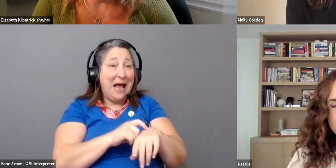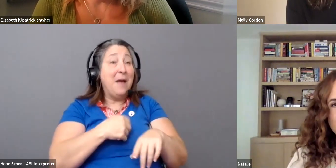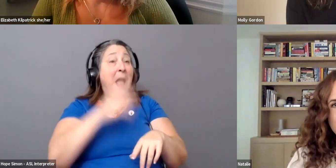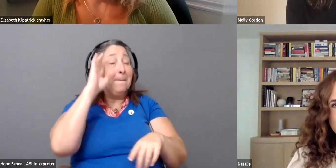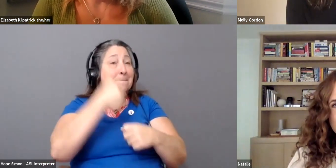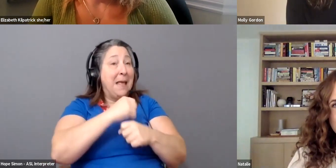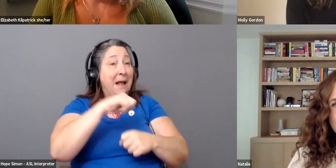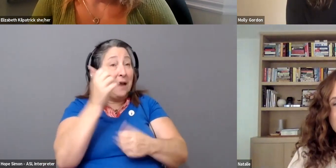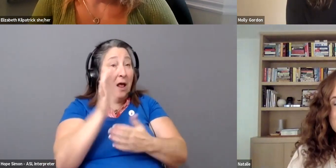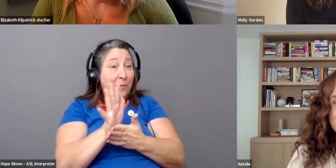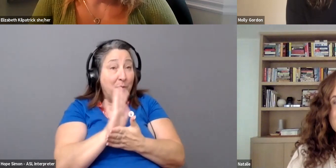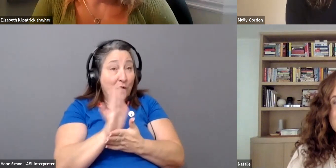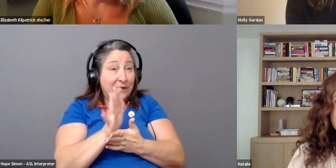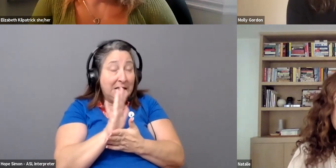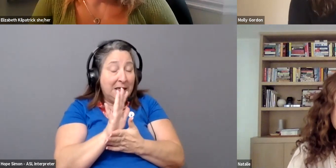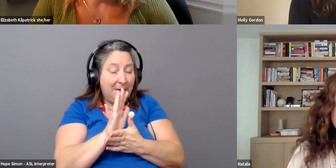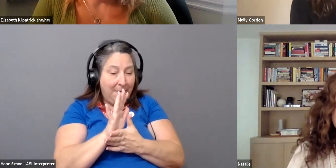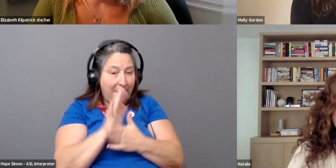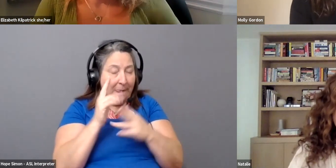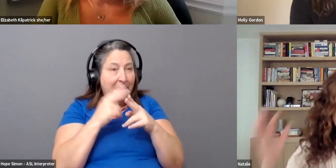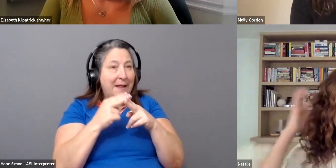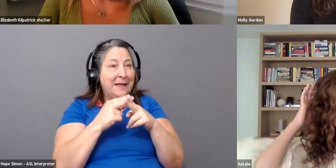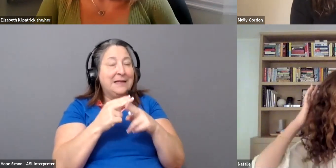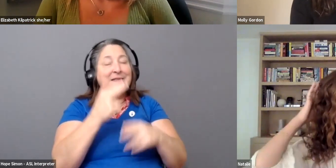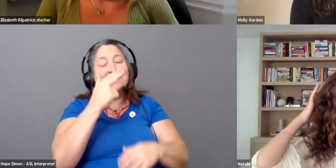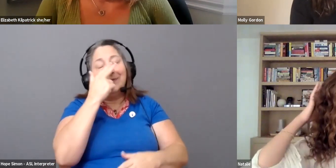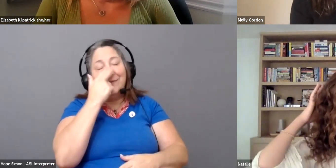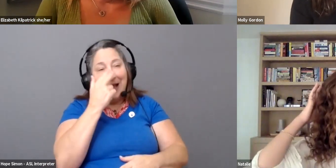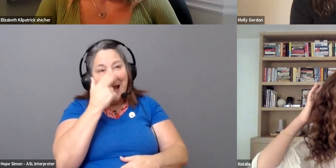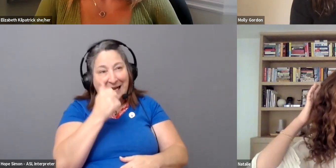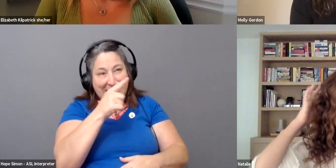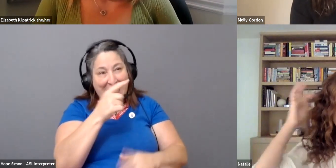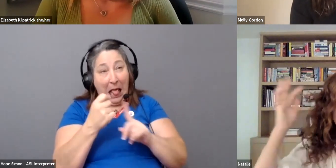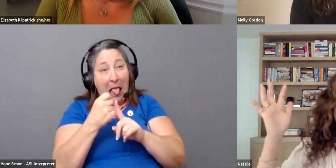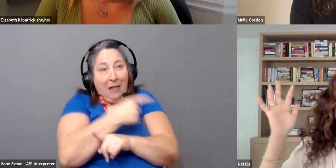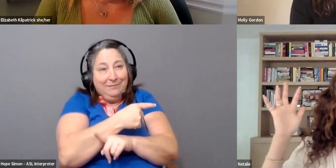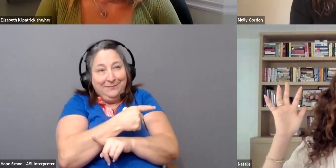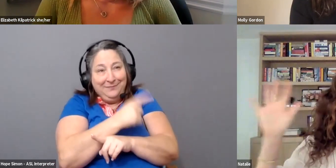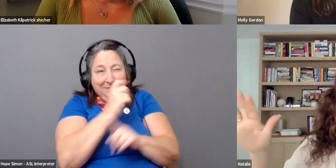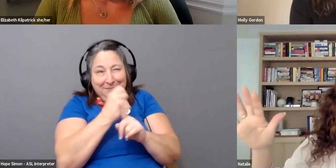with, it's really funny. I'm going to take you on a little detour for a second, but as